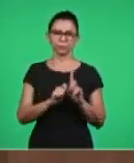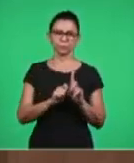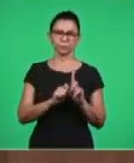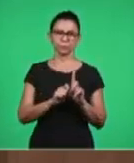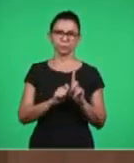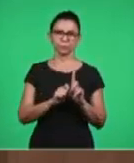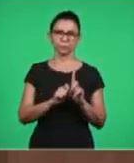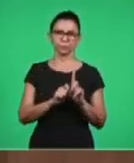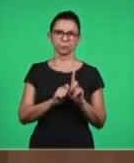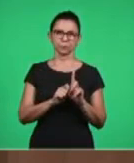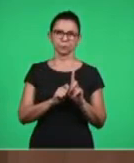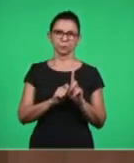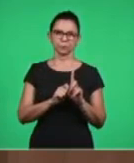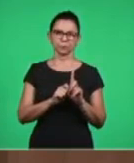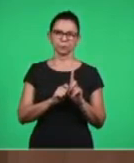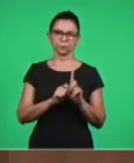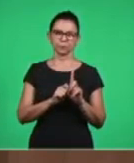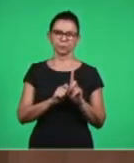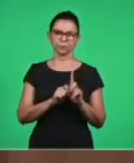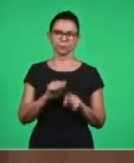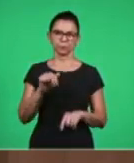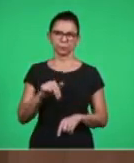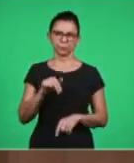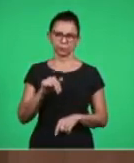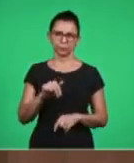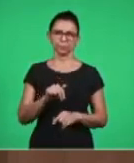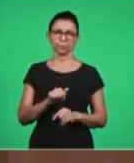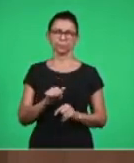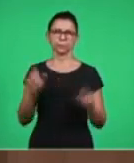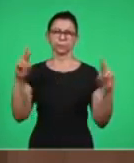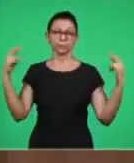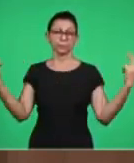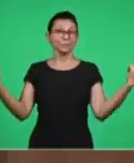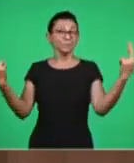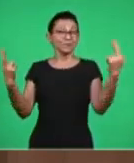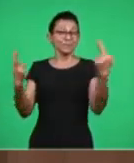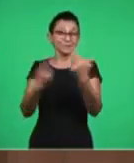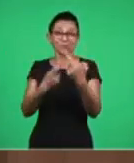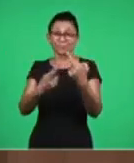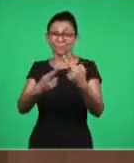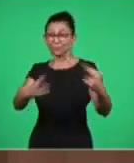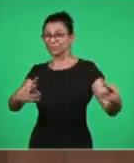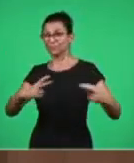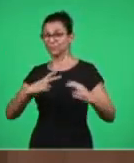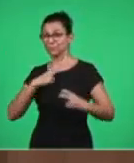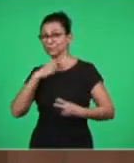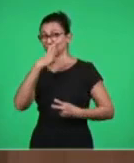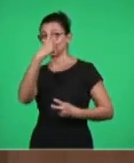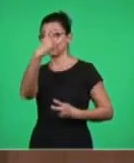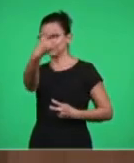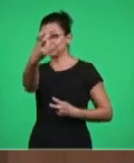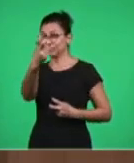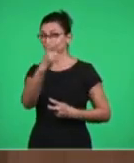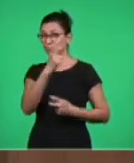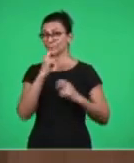We had on the 24th a meeting, which was a shout, was an alert.